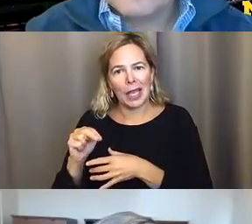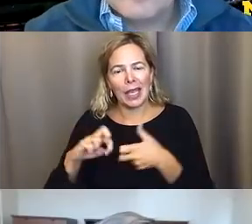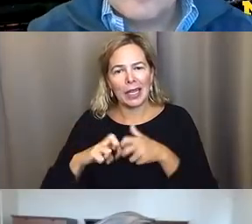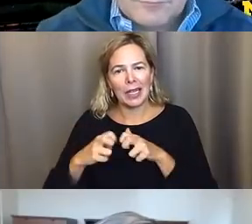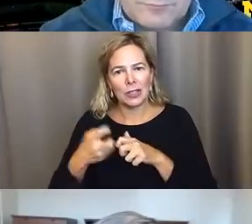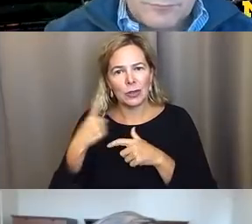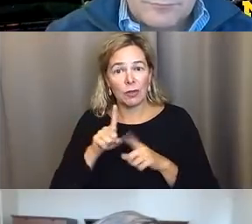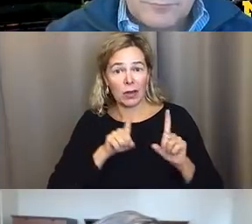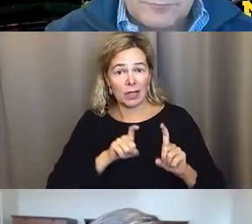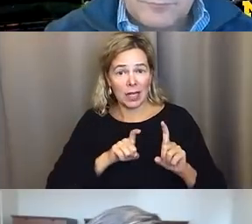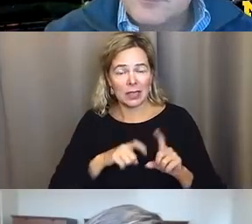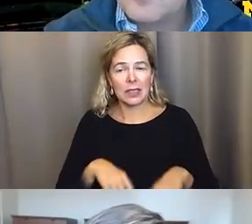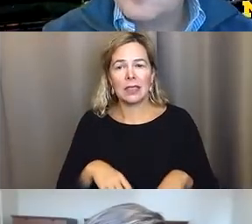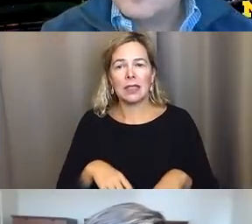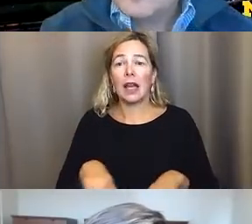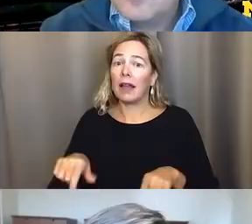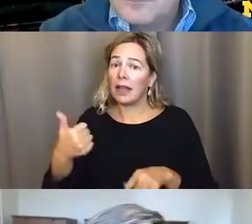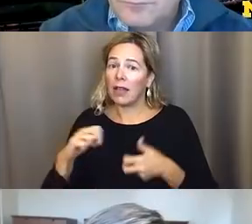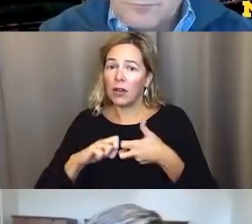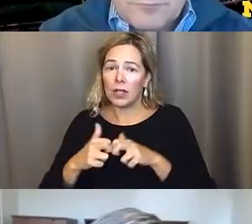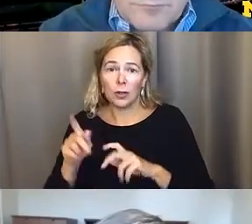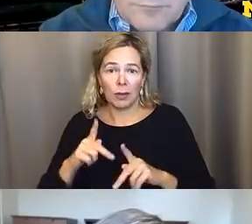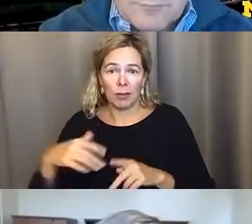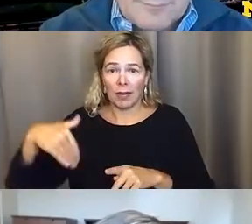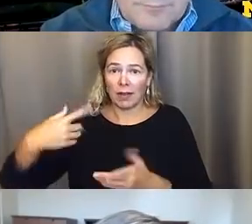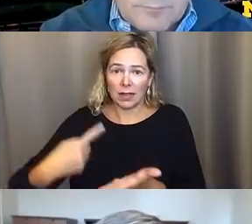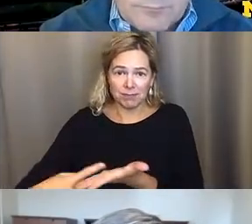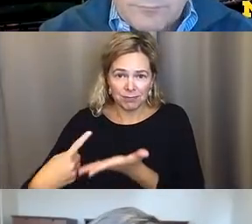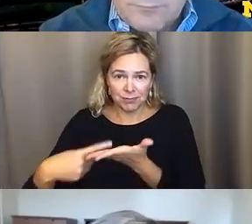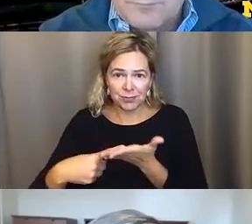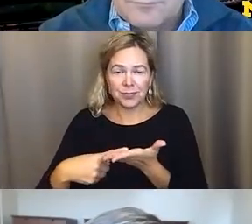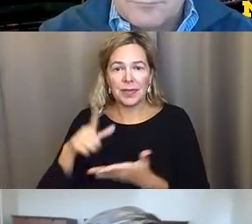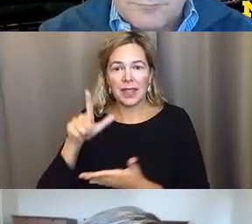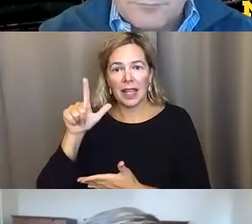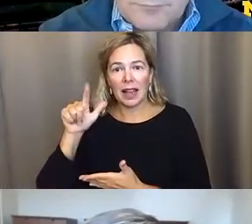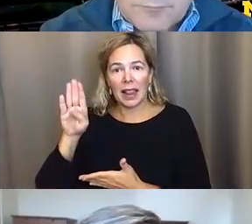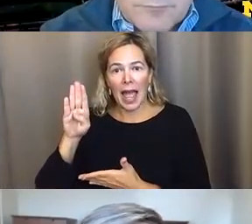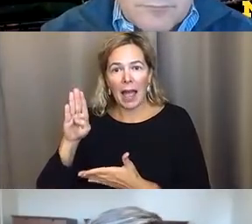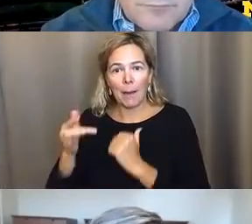that, that people haven't talked about, lab techs